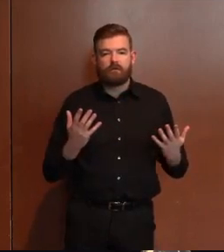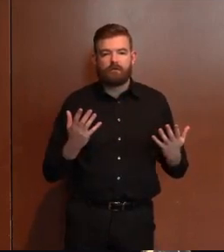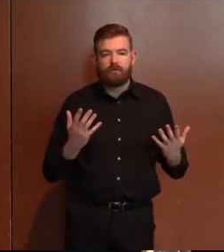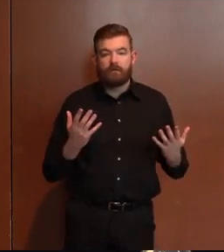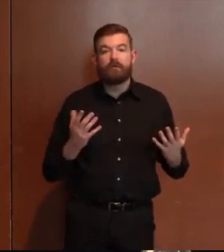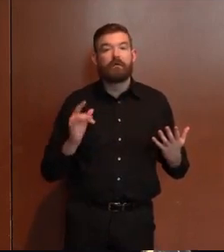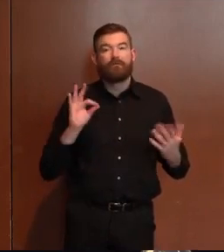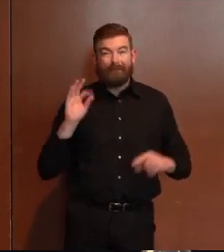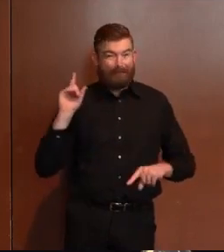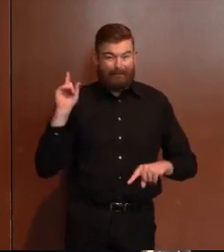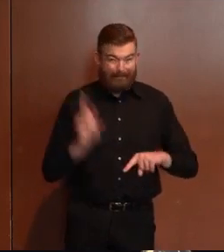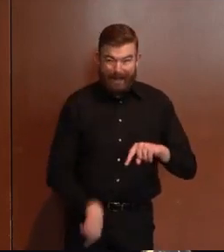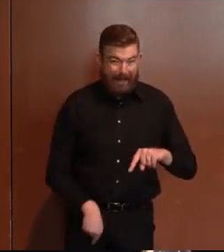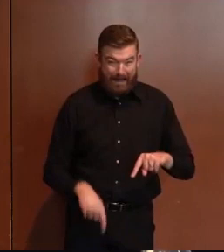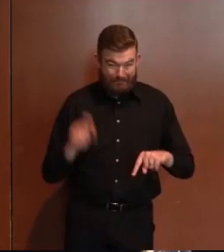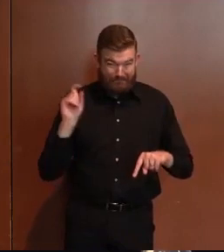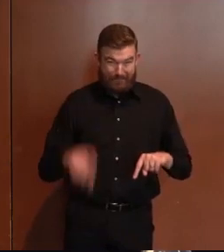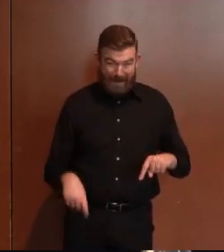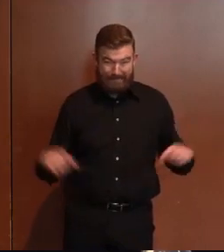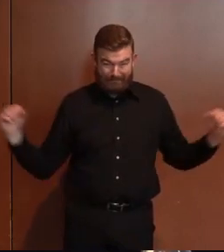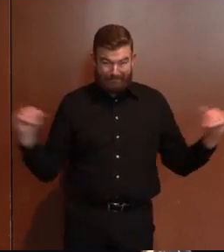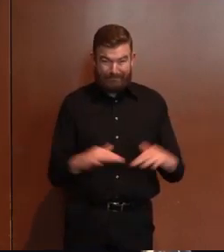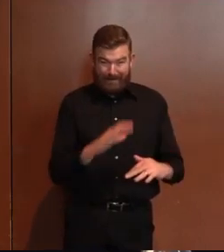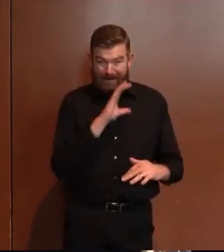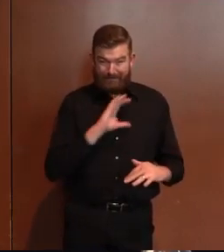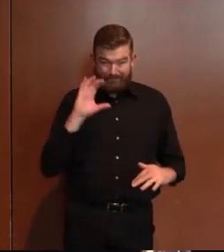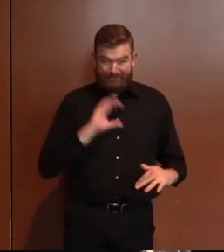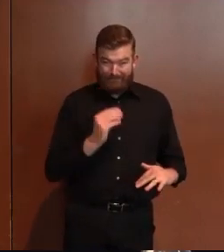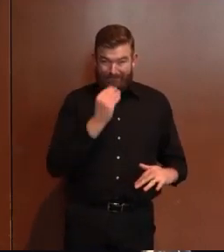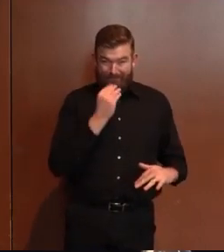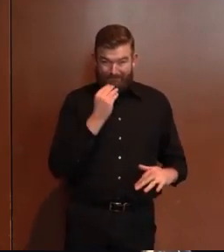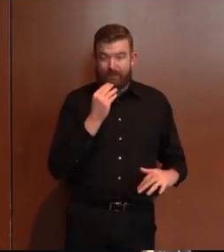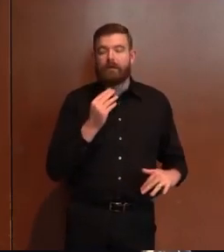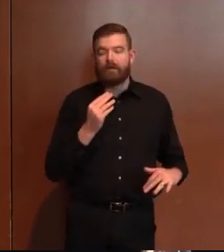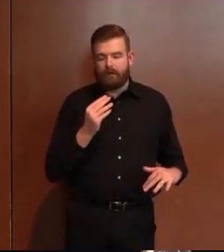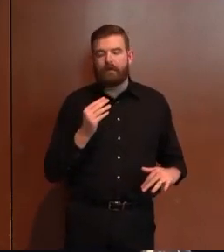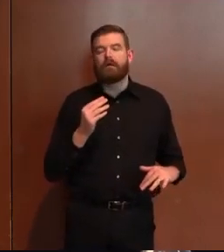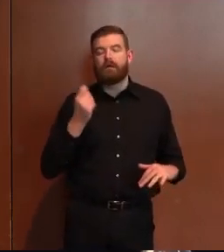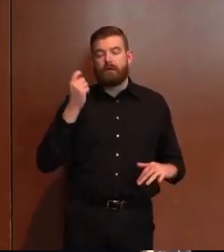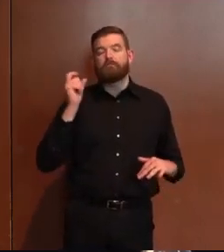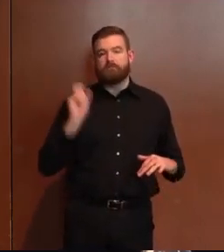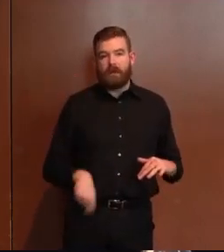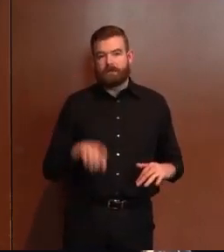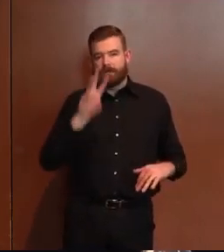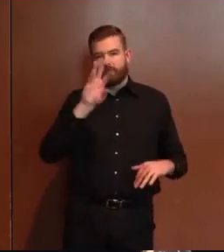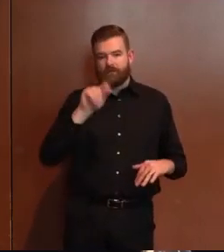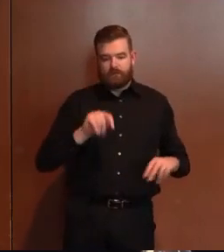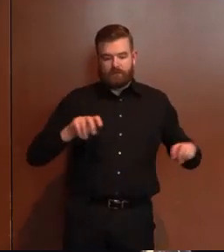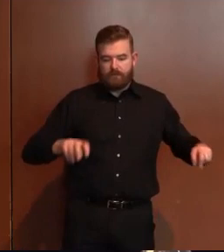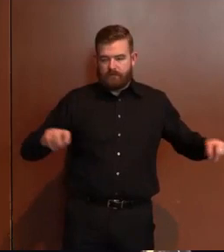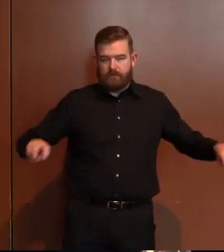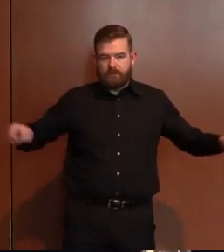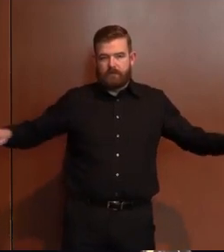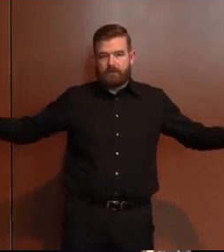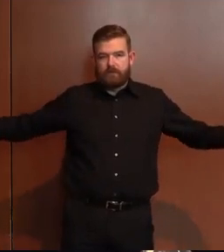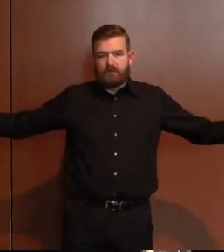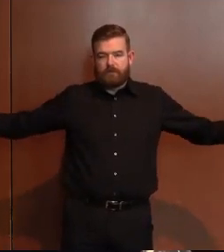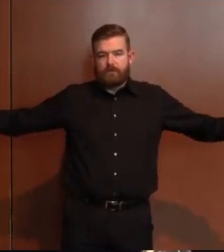I don't know. I know Dr. Tam reviewed that guidance. I forget whether it was last evening or this morning because we've been going back and